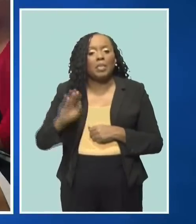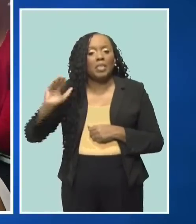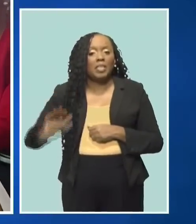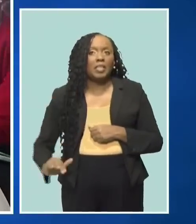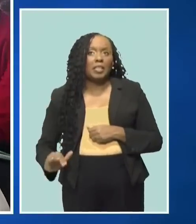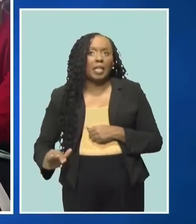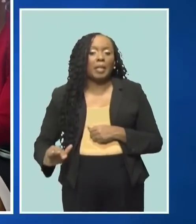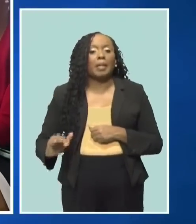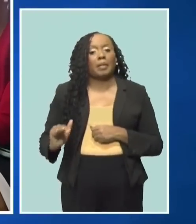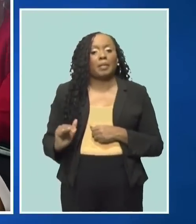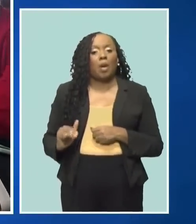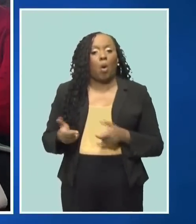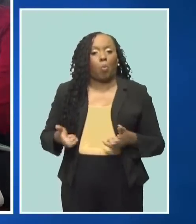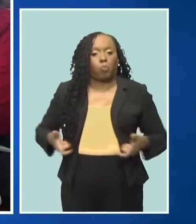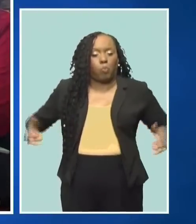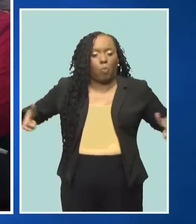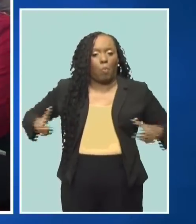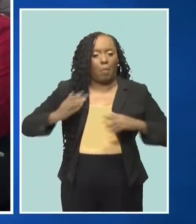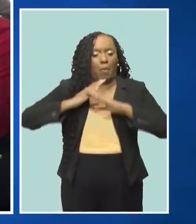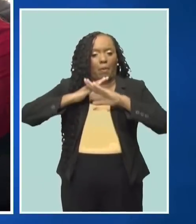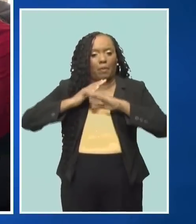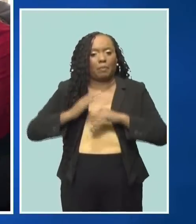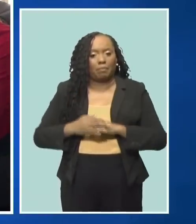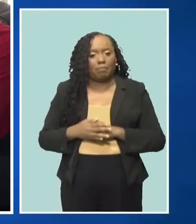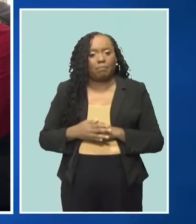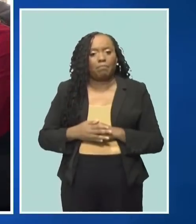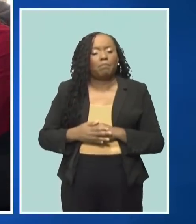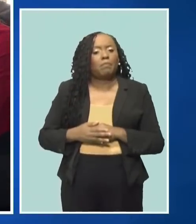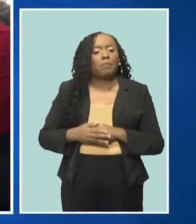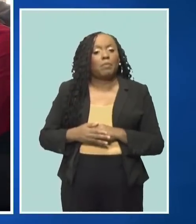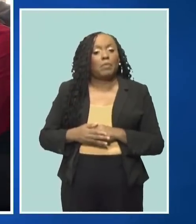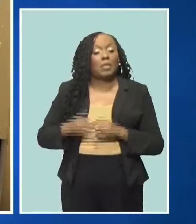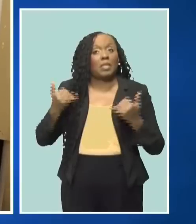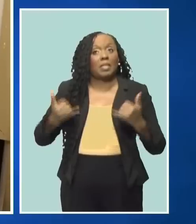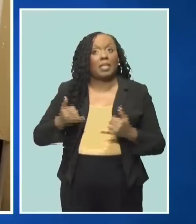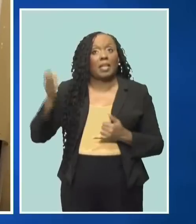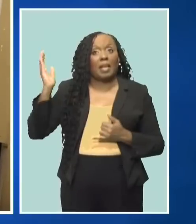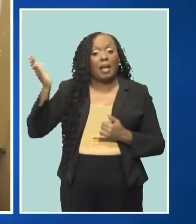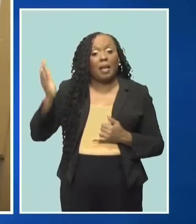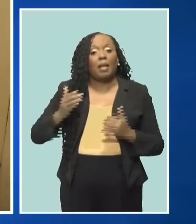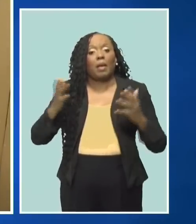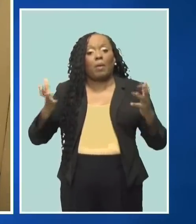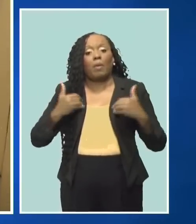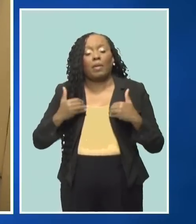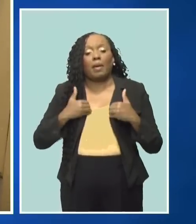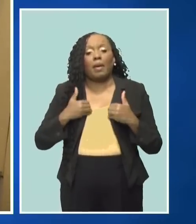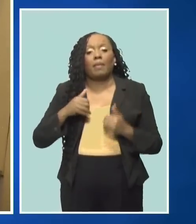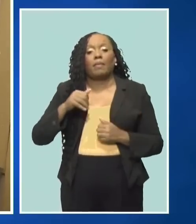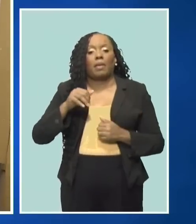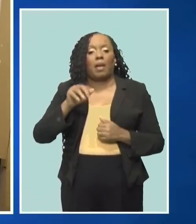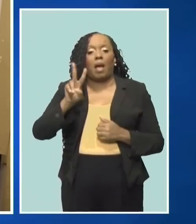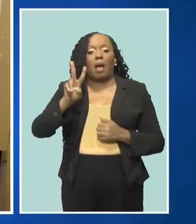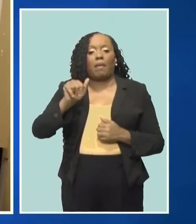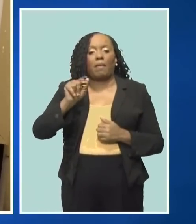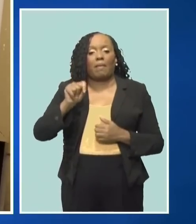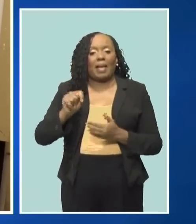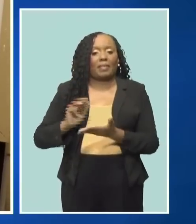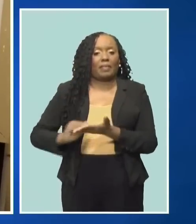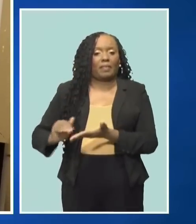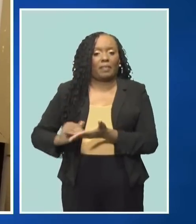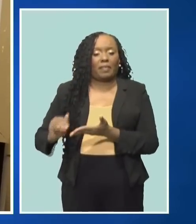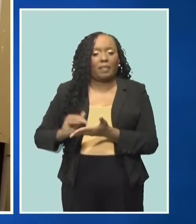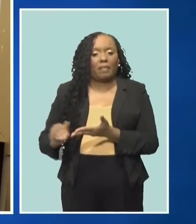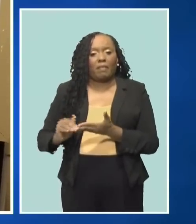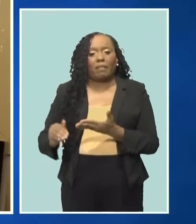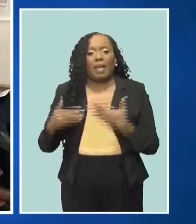Coalition, Nicole Griffith. Speaking during a press conference, she said the creation of a VAT-free basket of healthy goods is being spearheaded